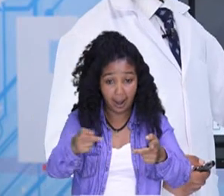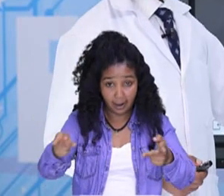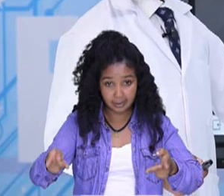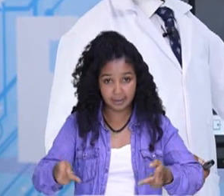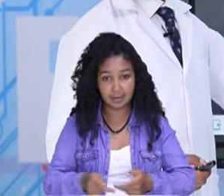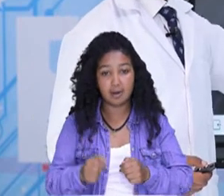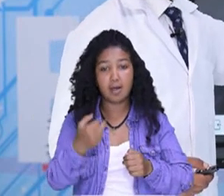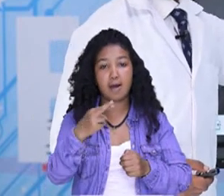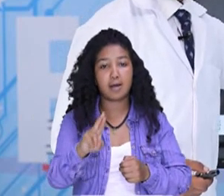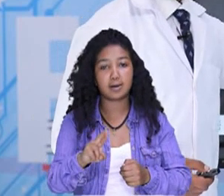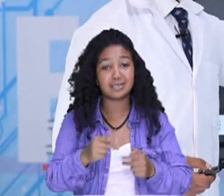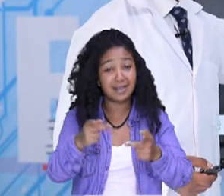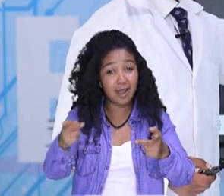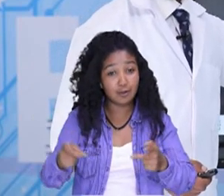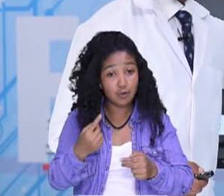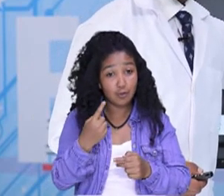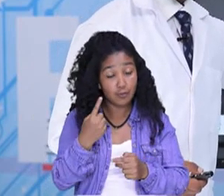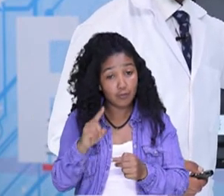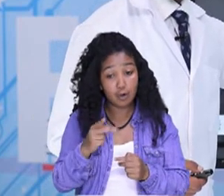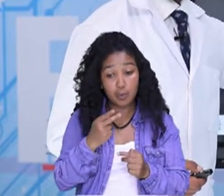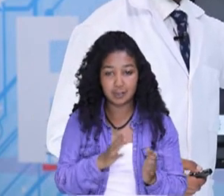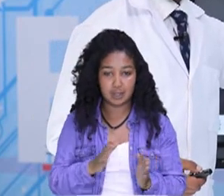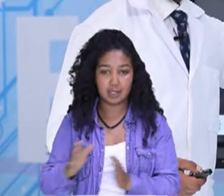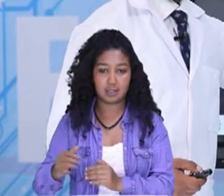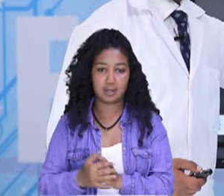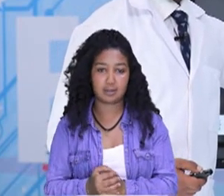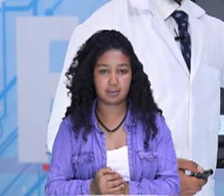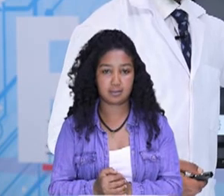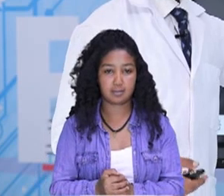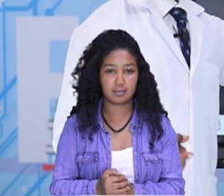sites are sites for protein synthesis.